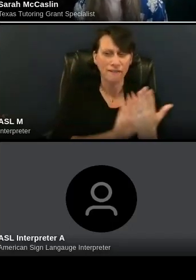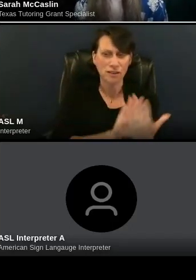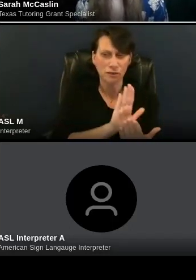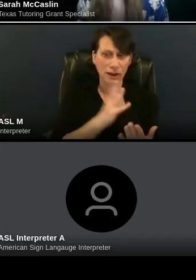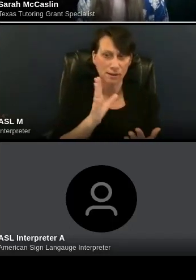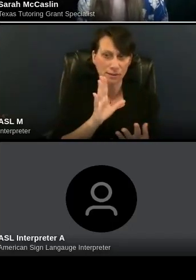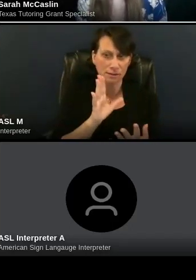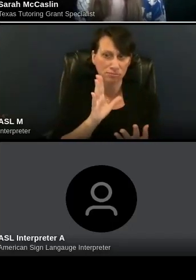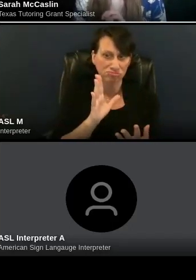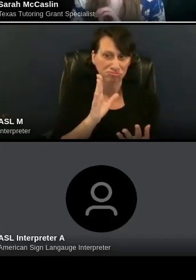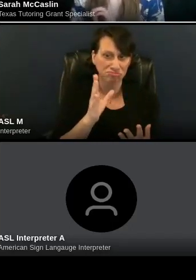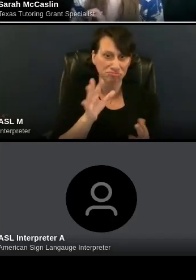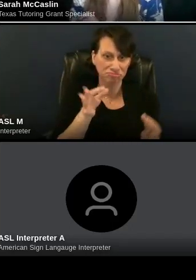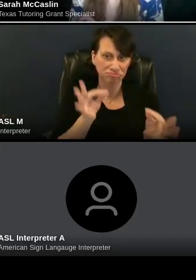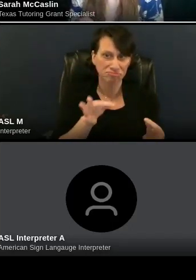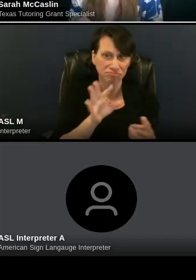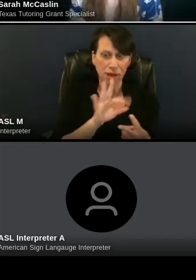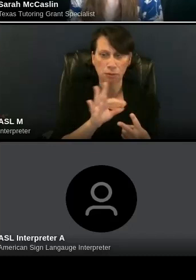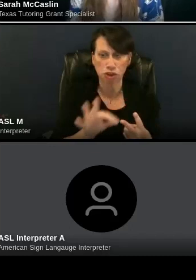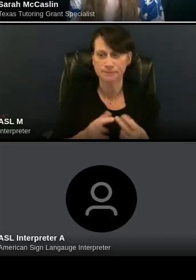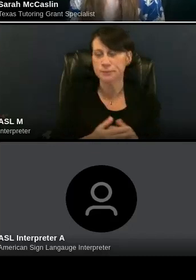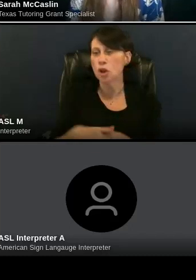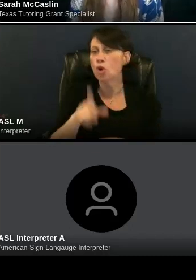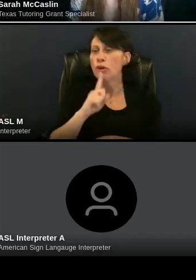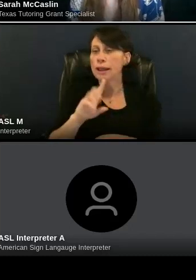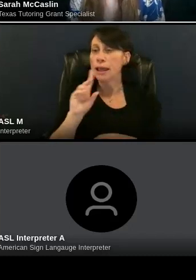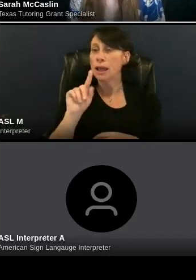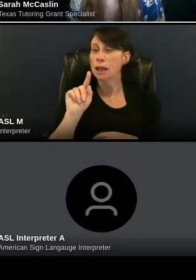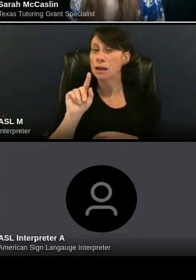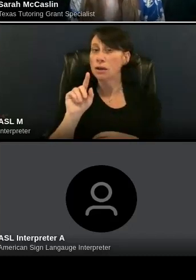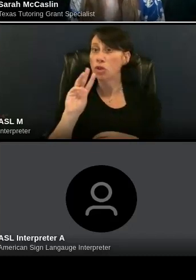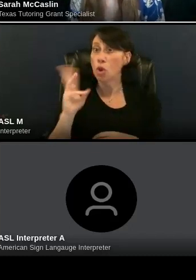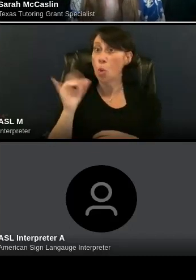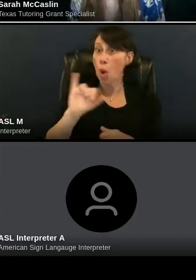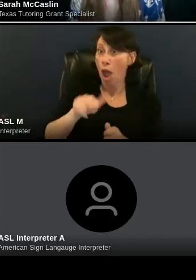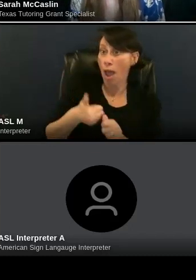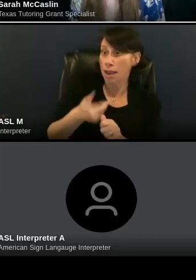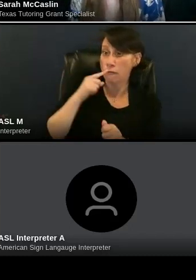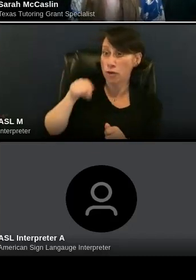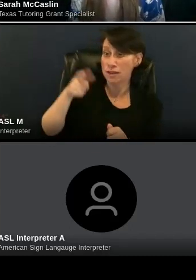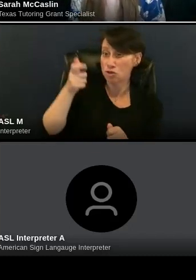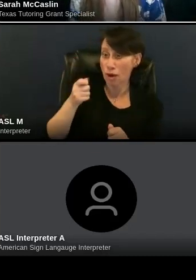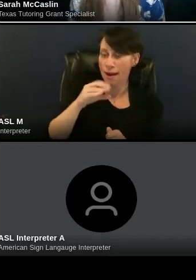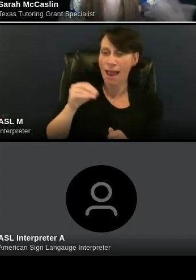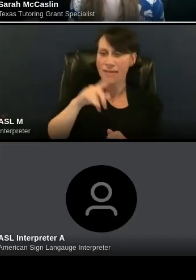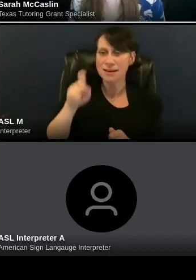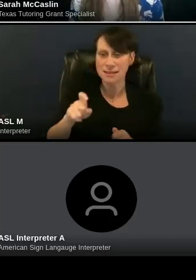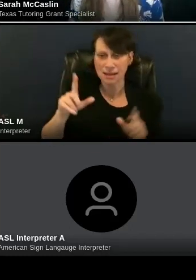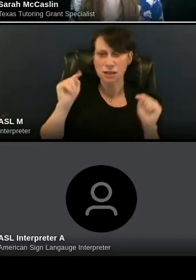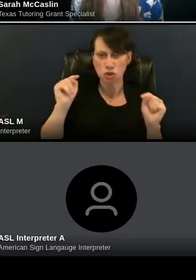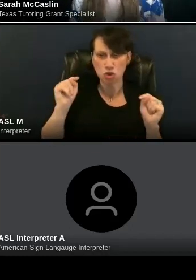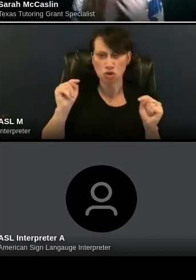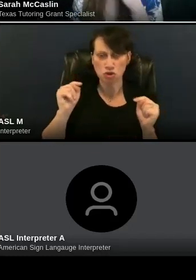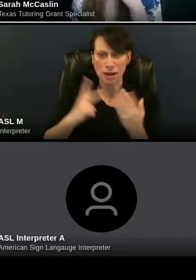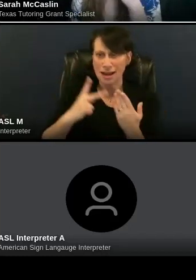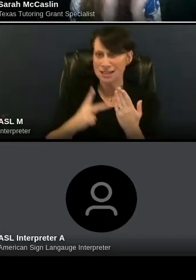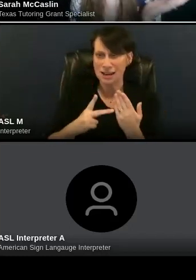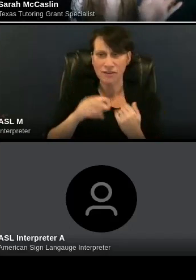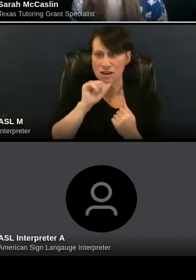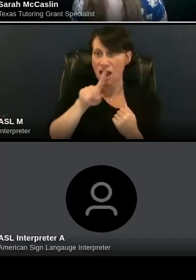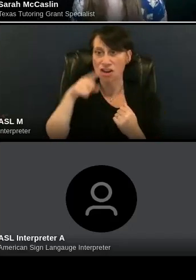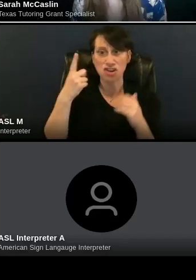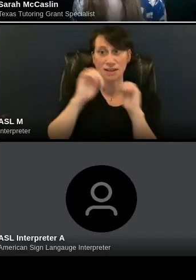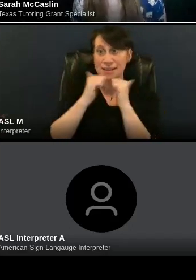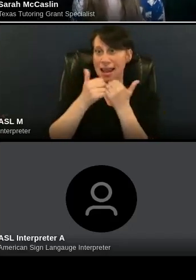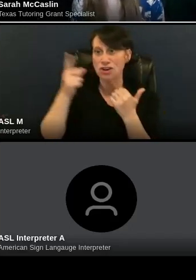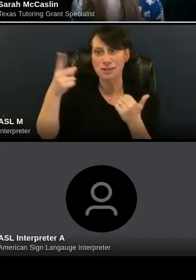option. And so really the why of this grant in this Texas Tutoring Initiative goes beyond just the agency said,